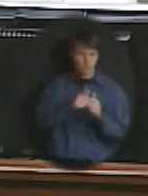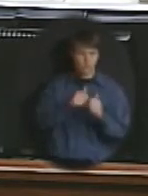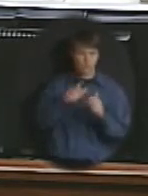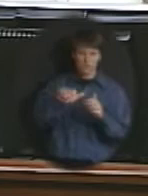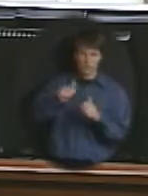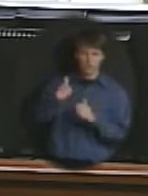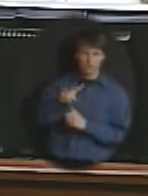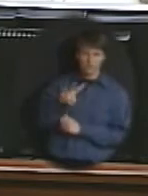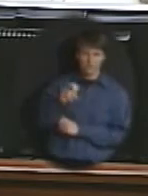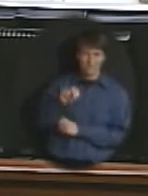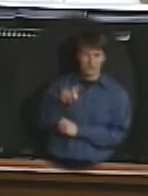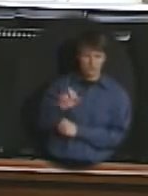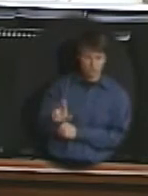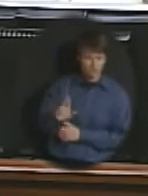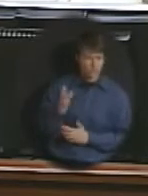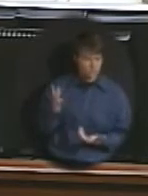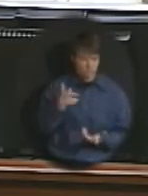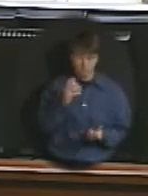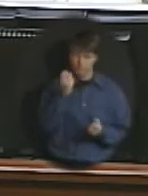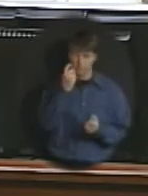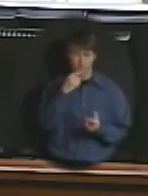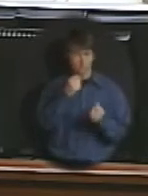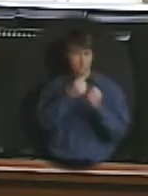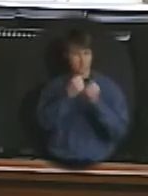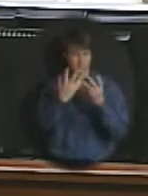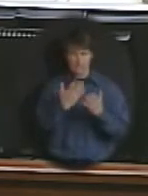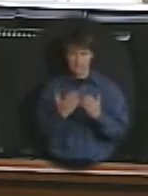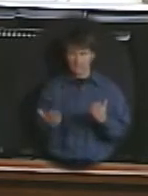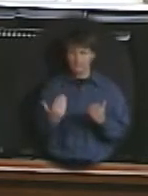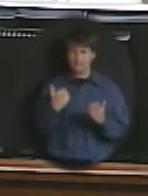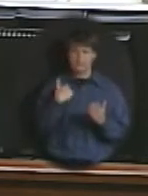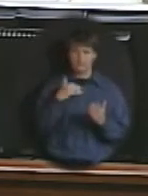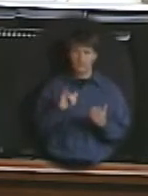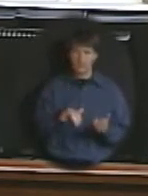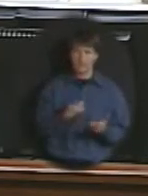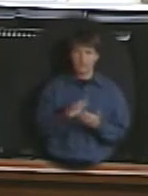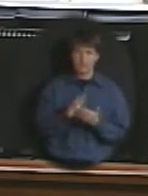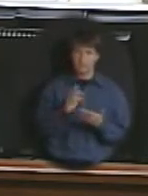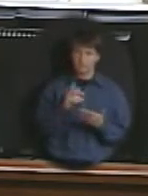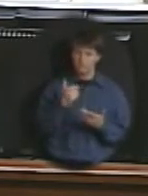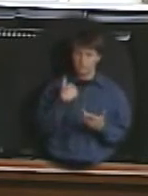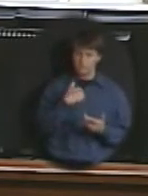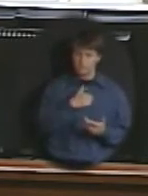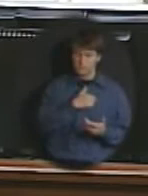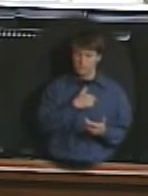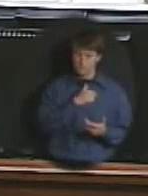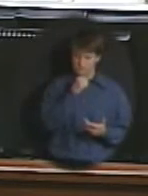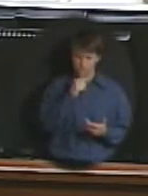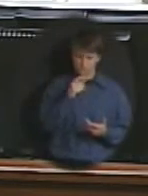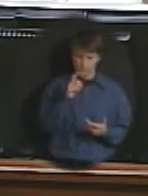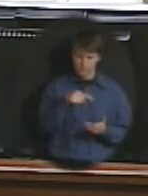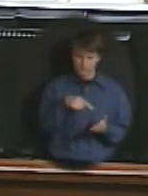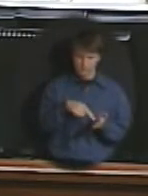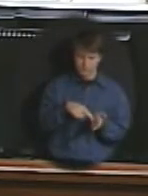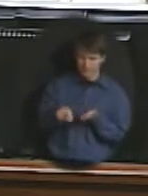vendor. So there's a whole other long list of things that doesn't generate some money that we're paying out to do